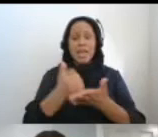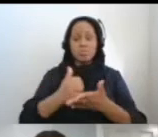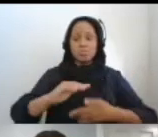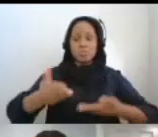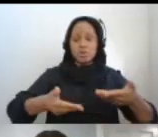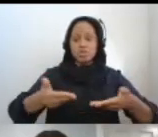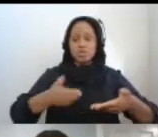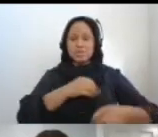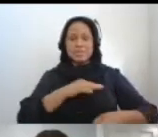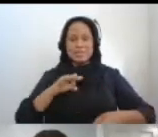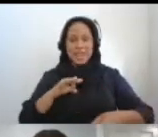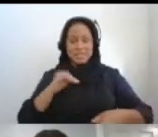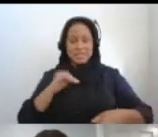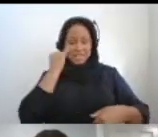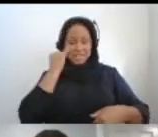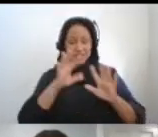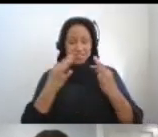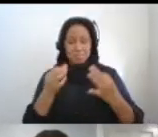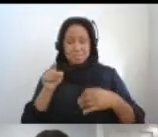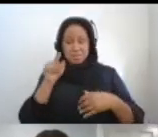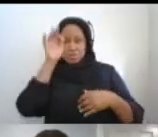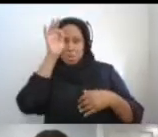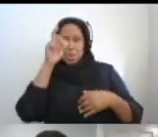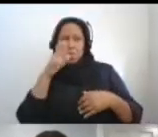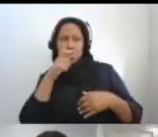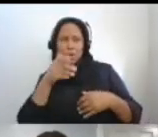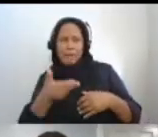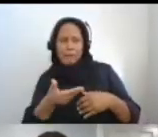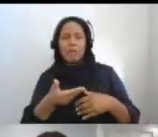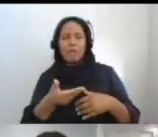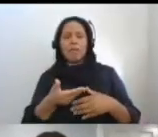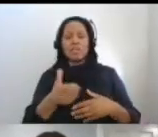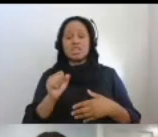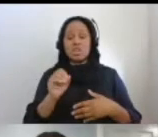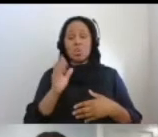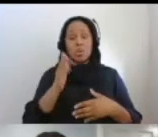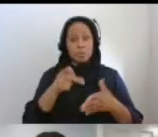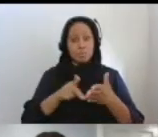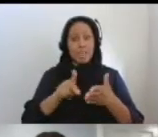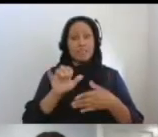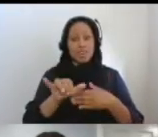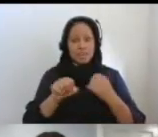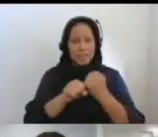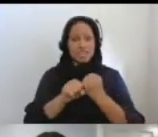doesn't have people in mind who they want to work with the participant. So it'll pay for that advertisement,